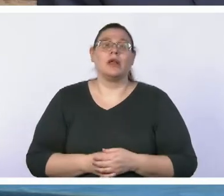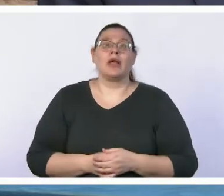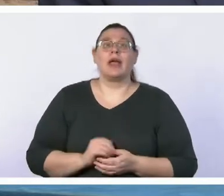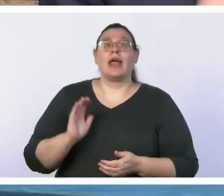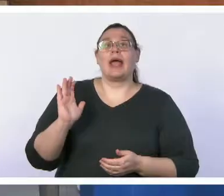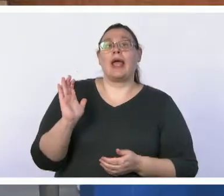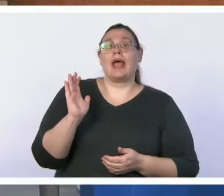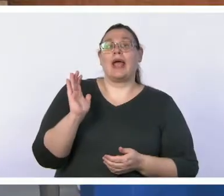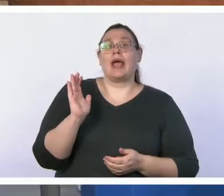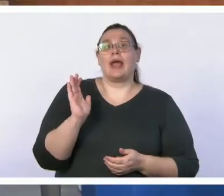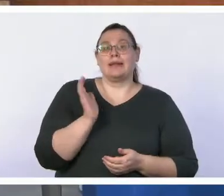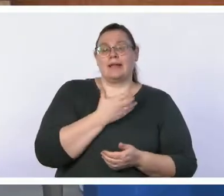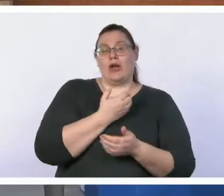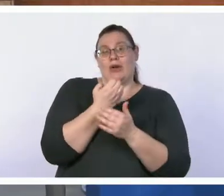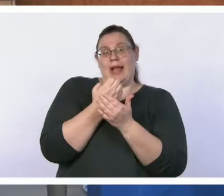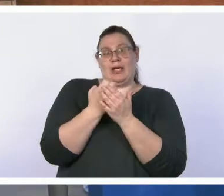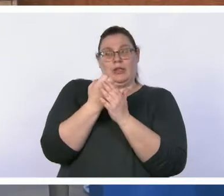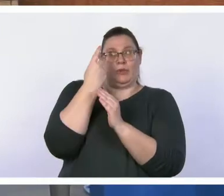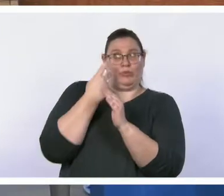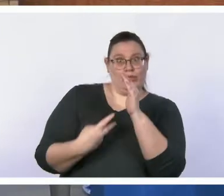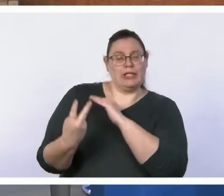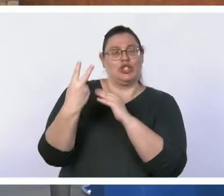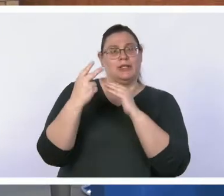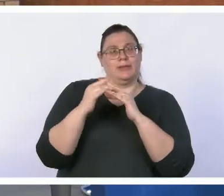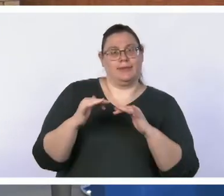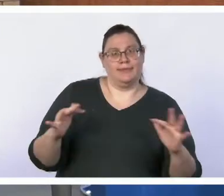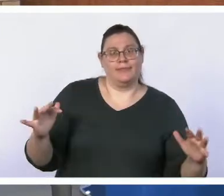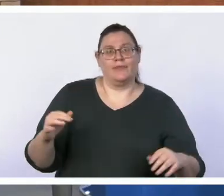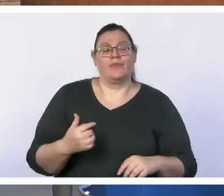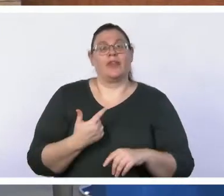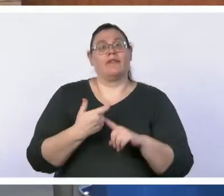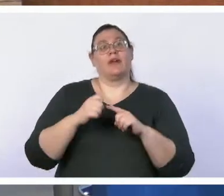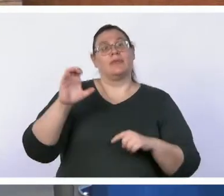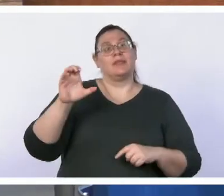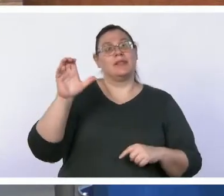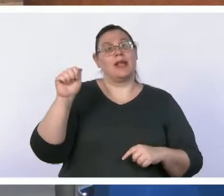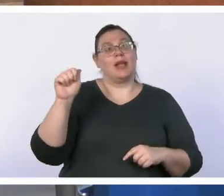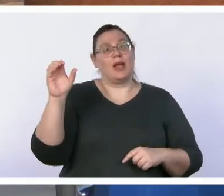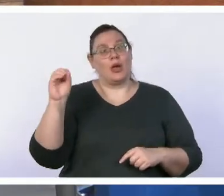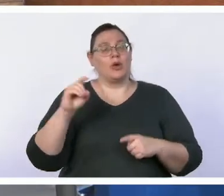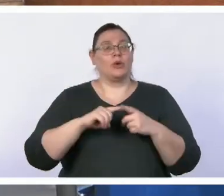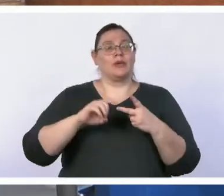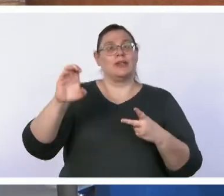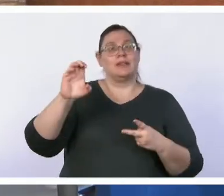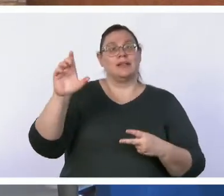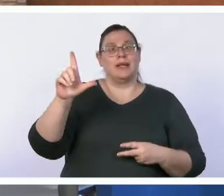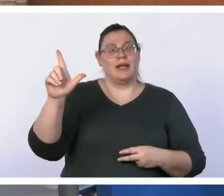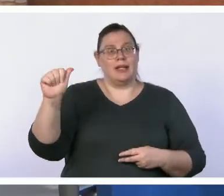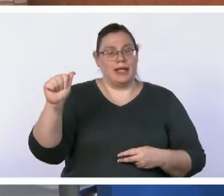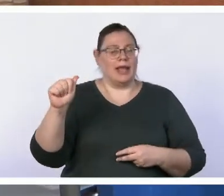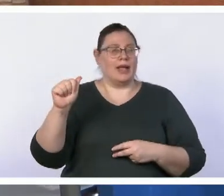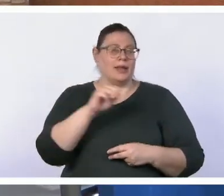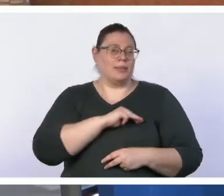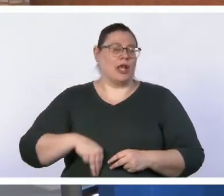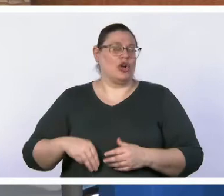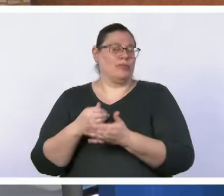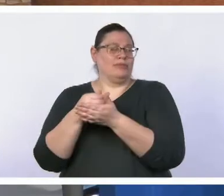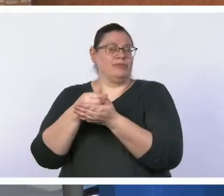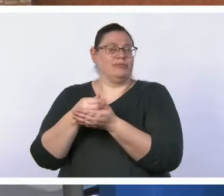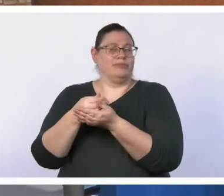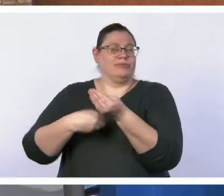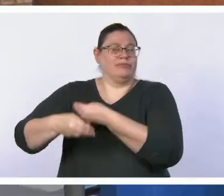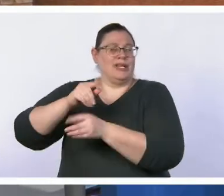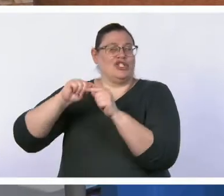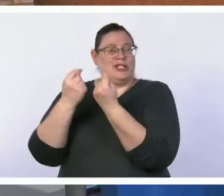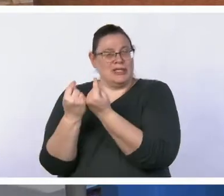economic predictions and so forth from the CAO and the CLA and the mayor's budget team, who will be there